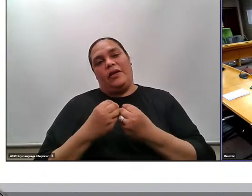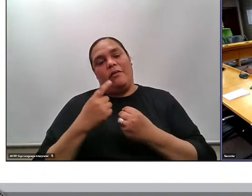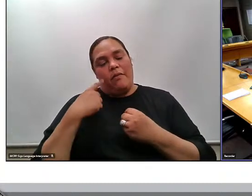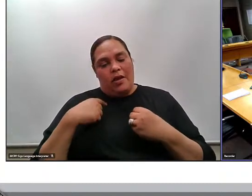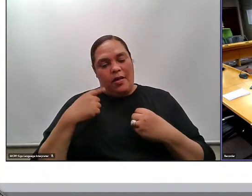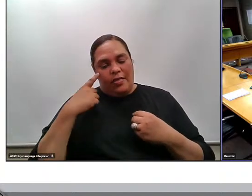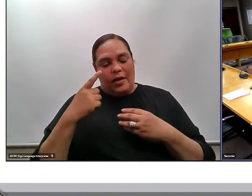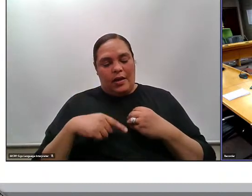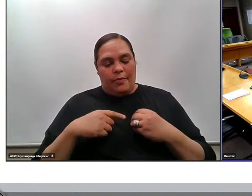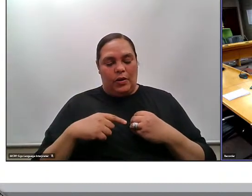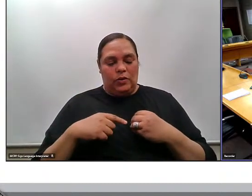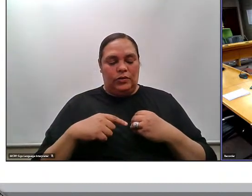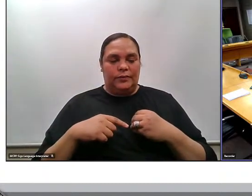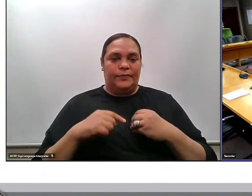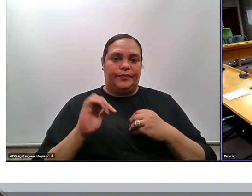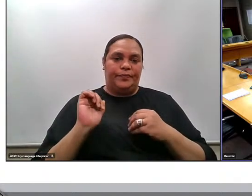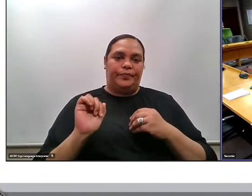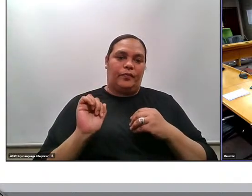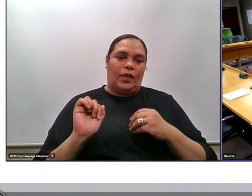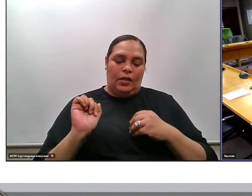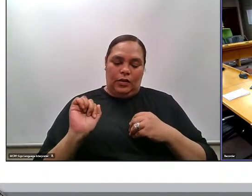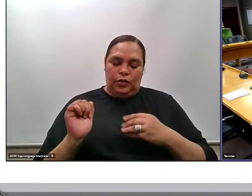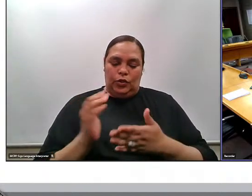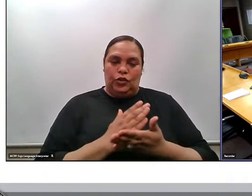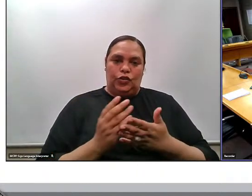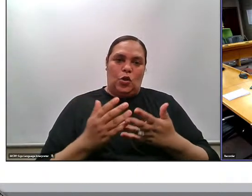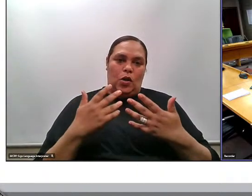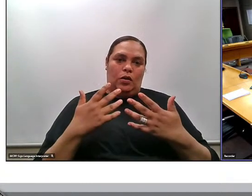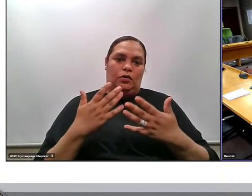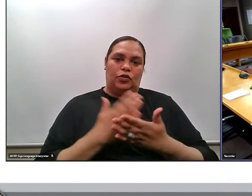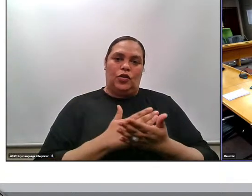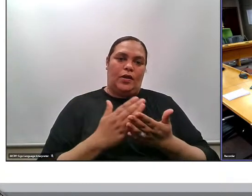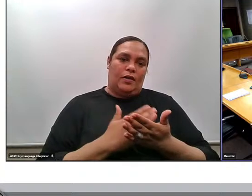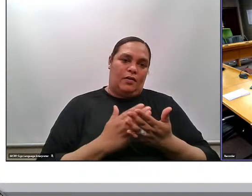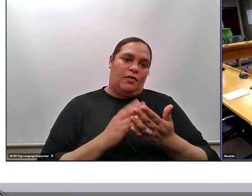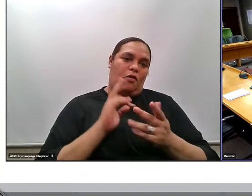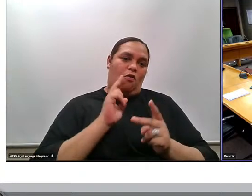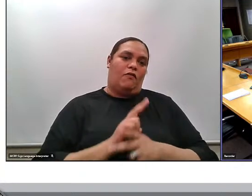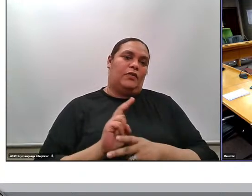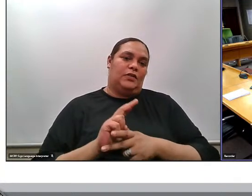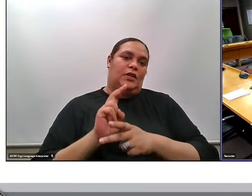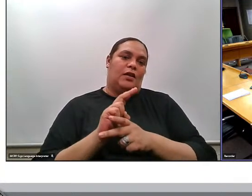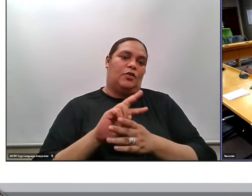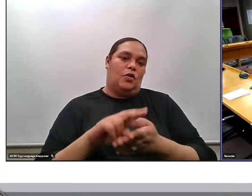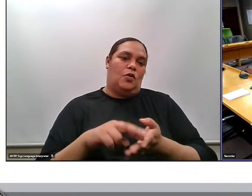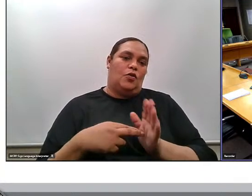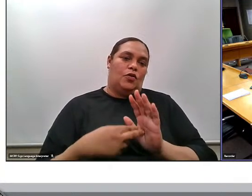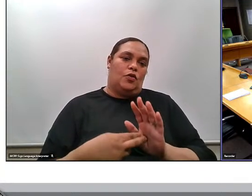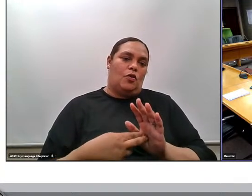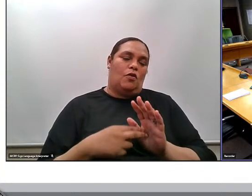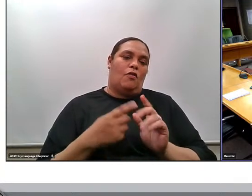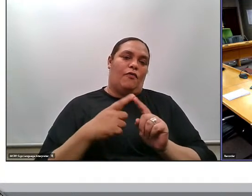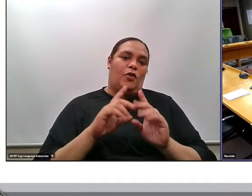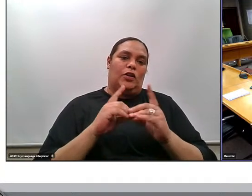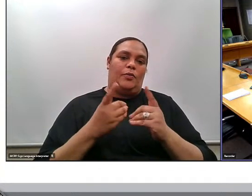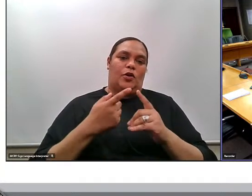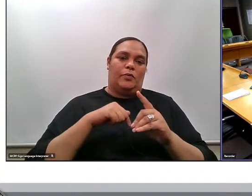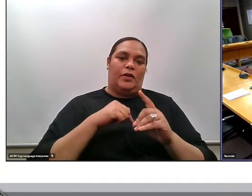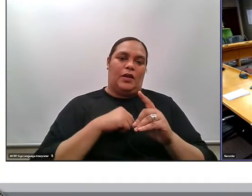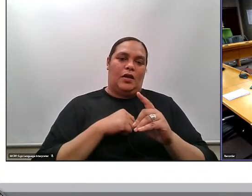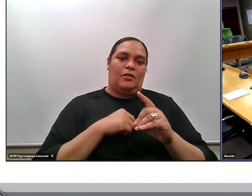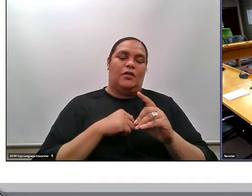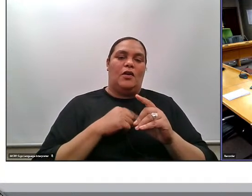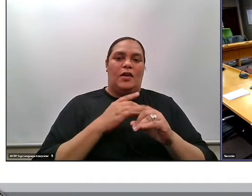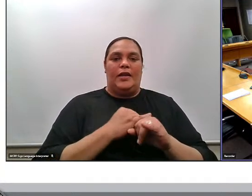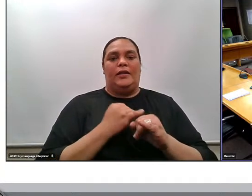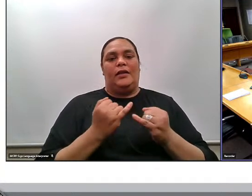around the shareholder oversight role of our department to